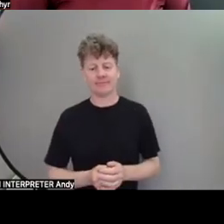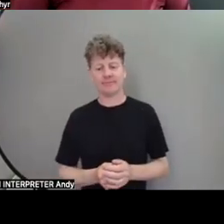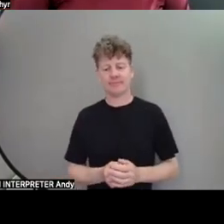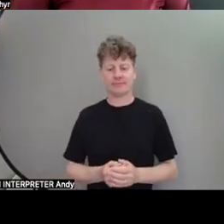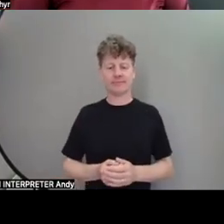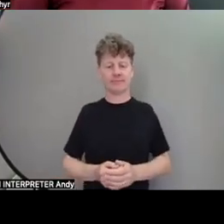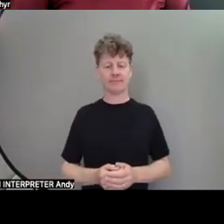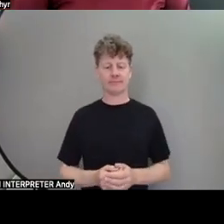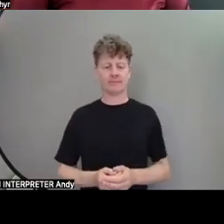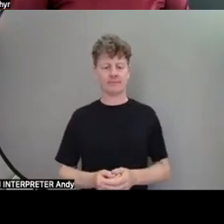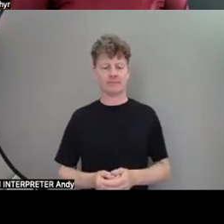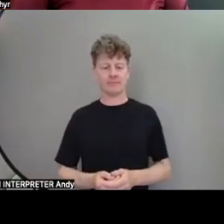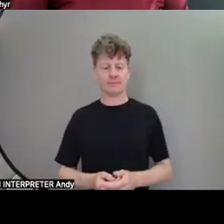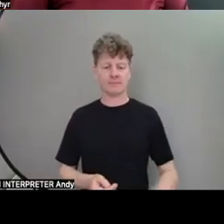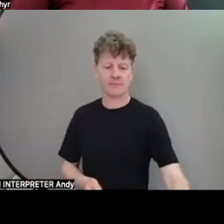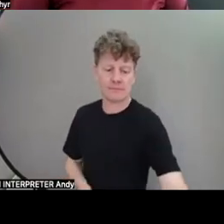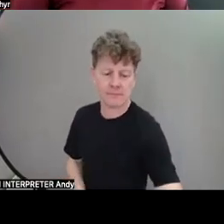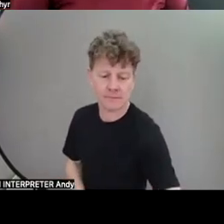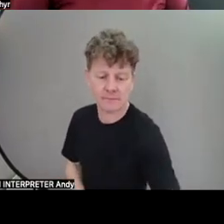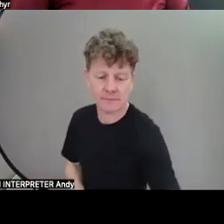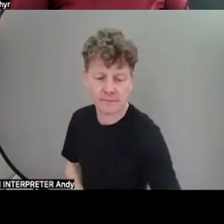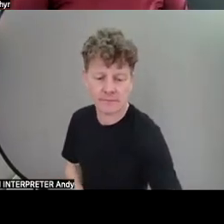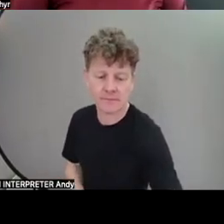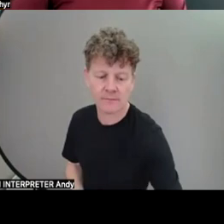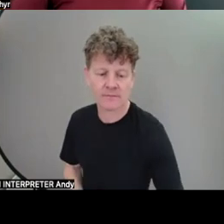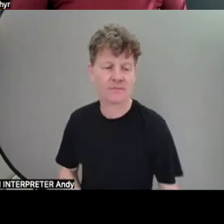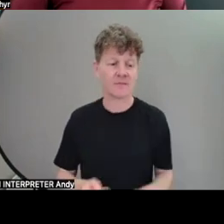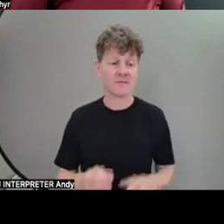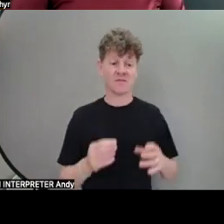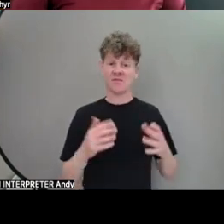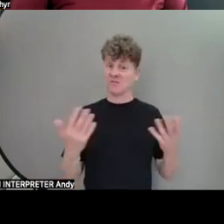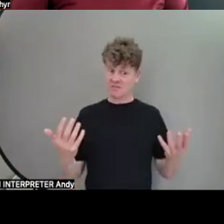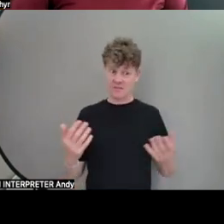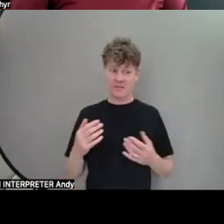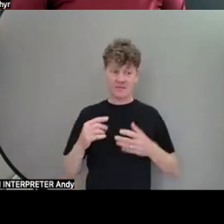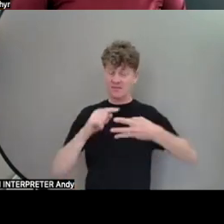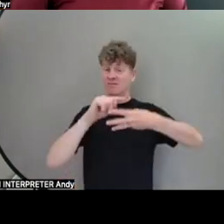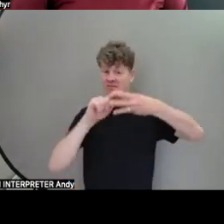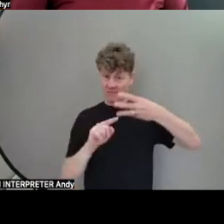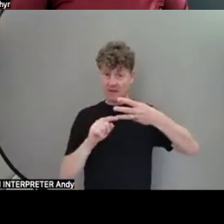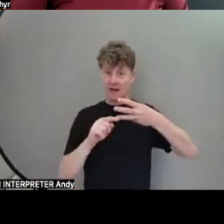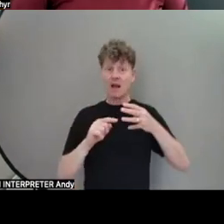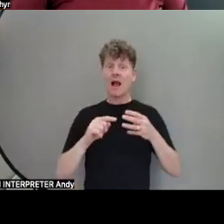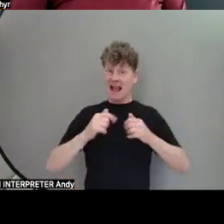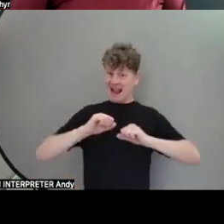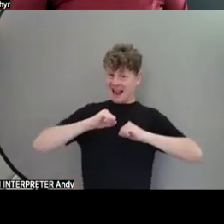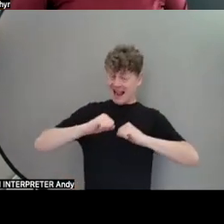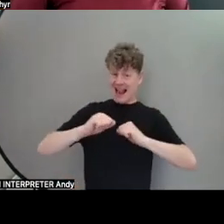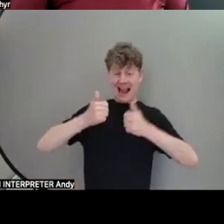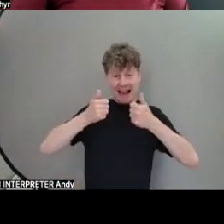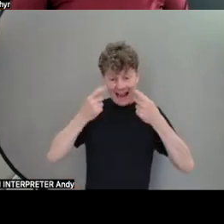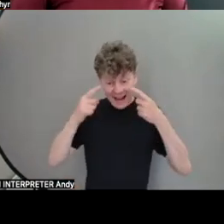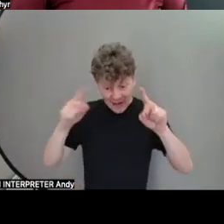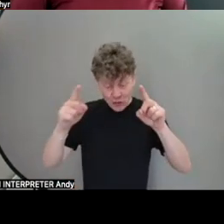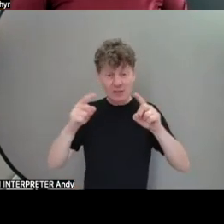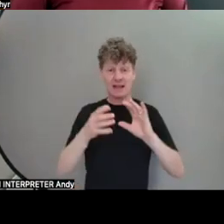So taken together, these metrics give us a measure of the efficiency and cohesion and the structure of the